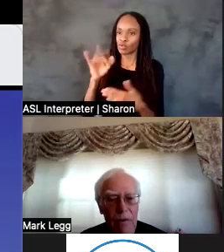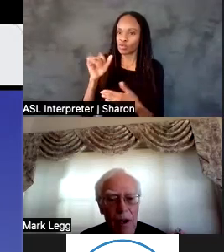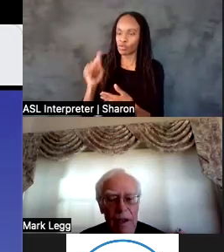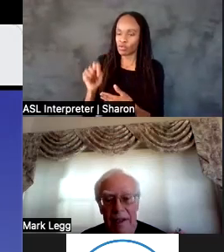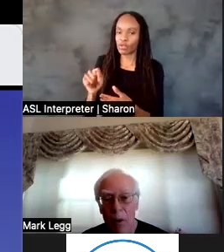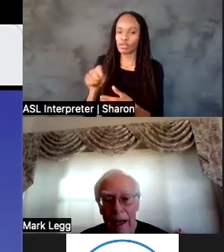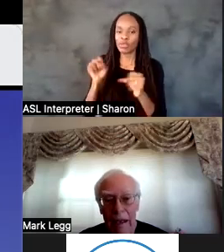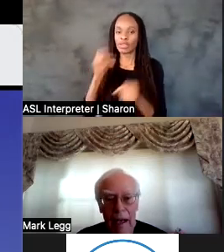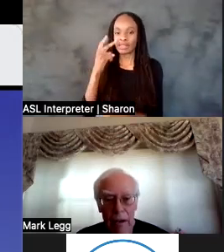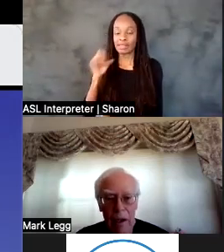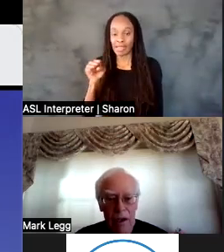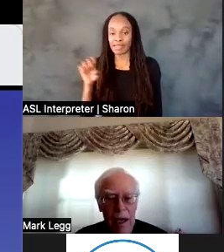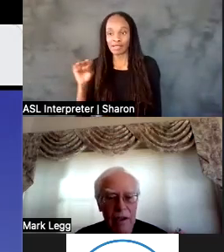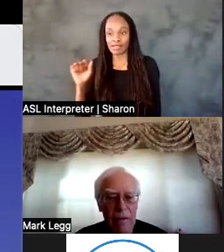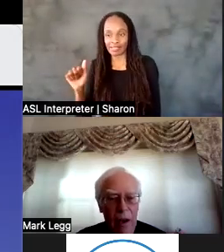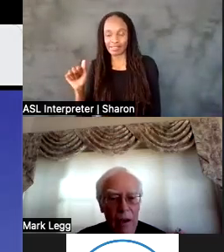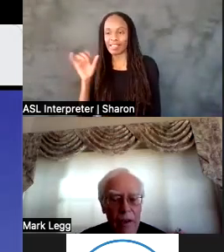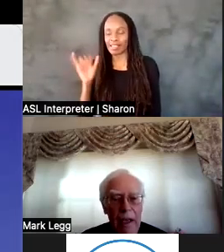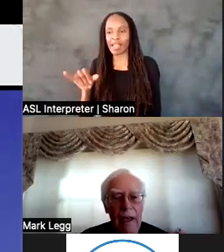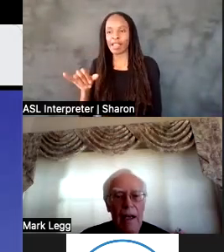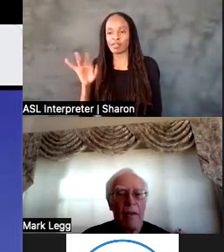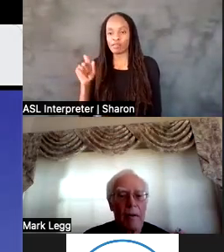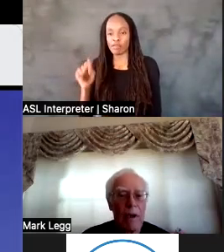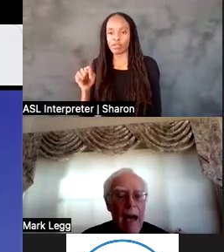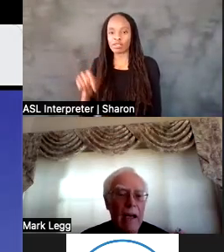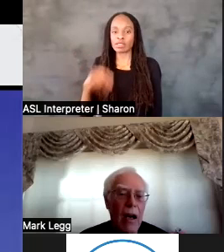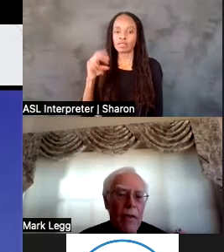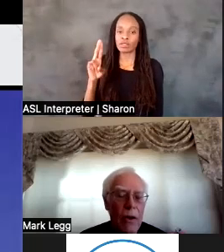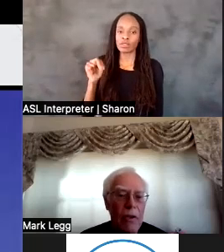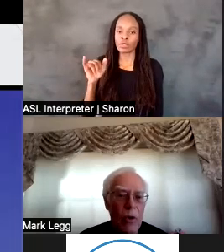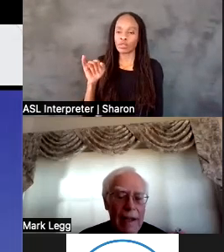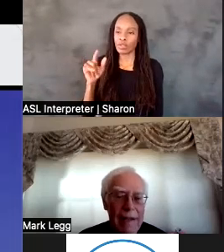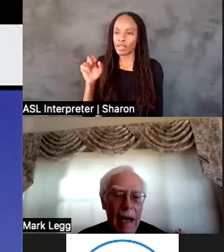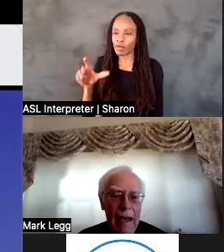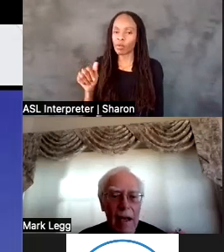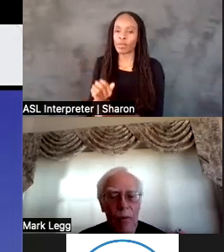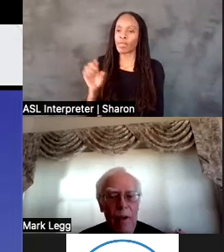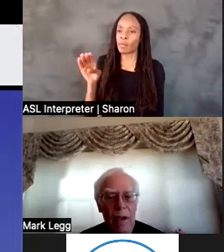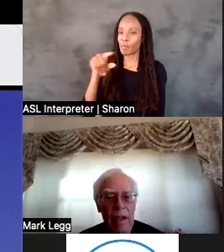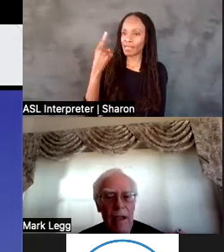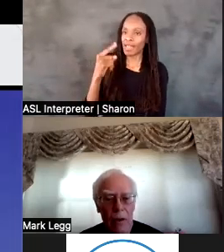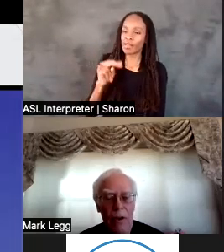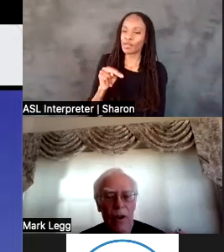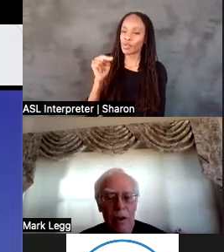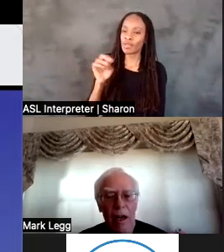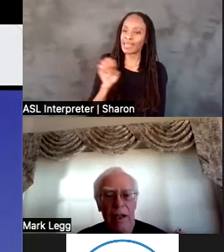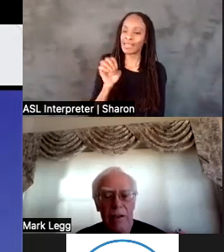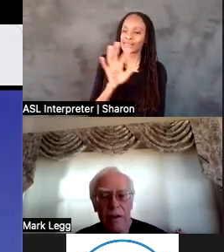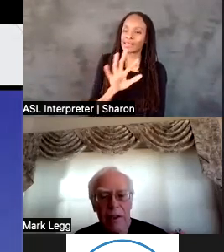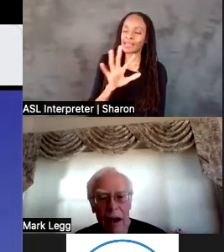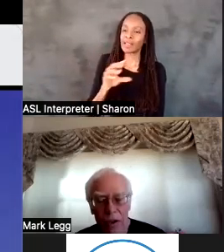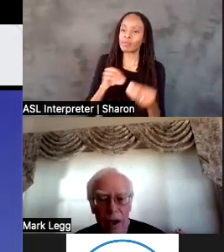San Clemente Fault is a right lateral strike slip fault with the block on the northeast side moving, you know, with North